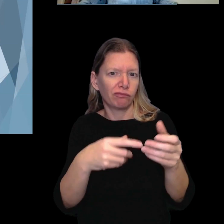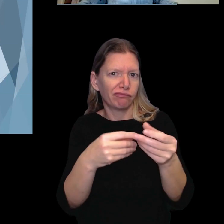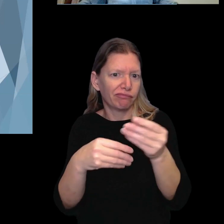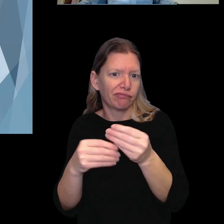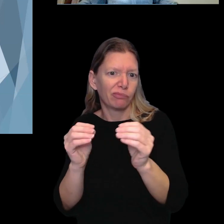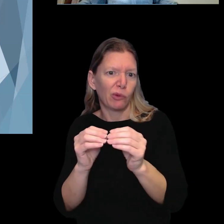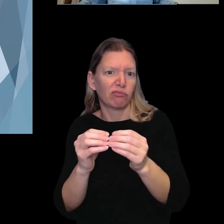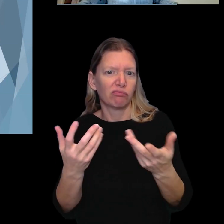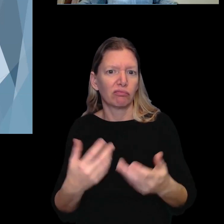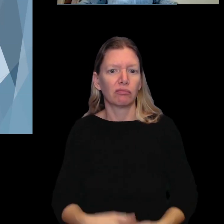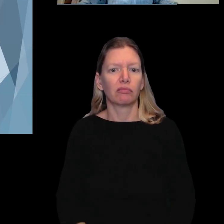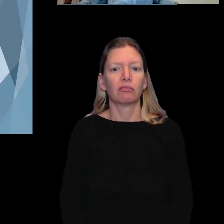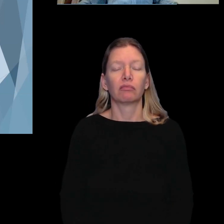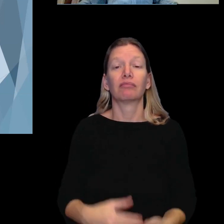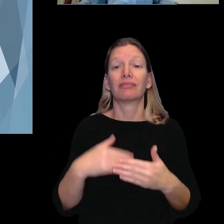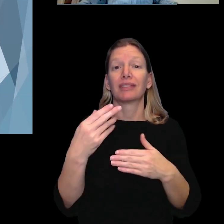to follow up on.